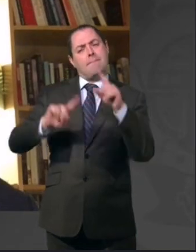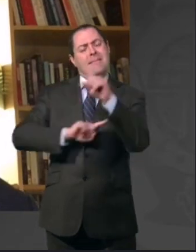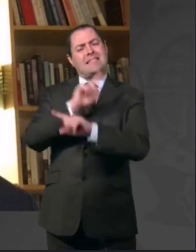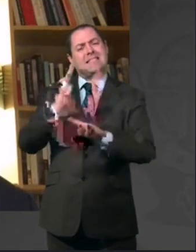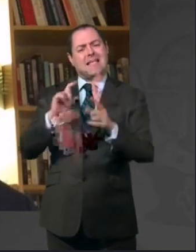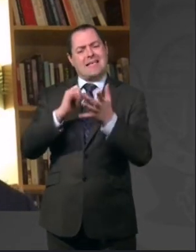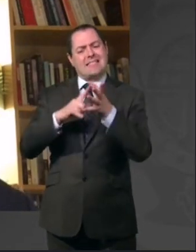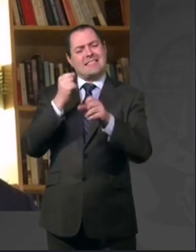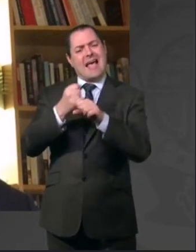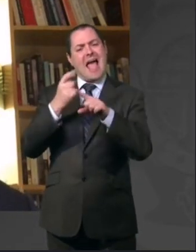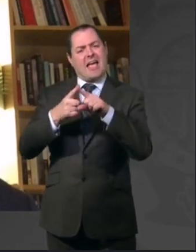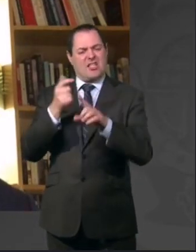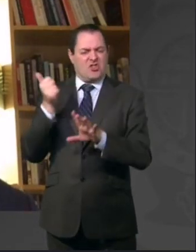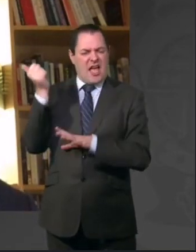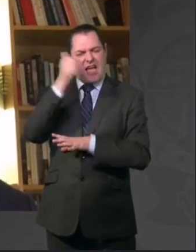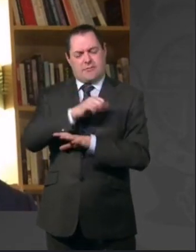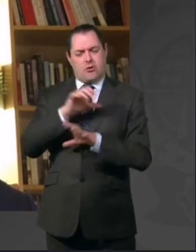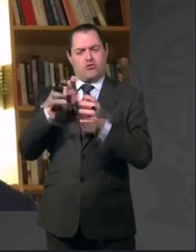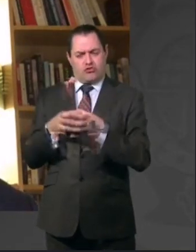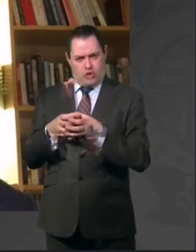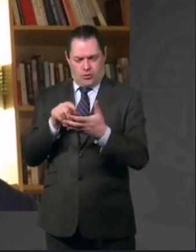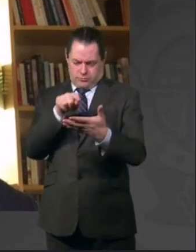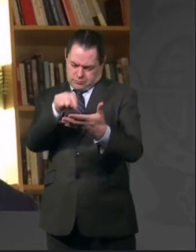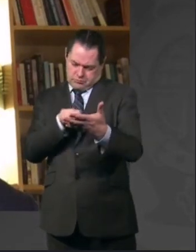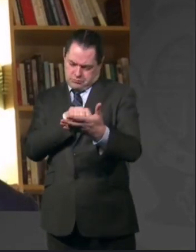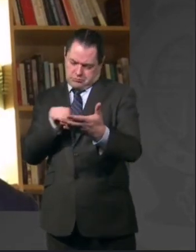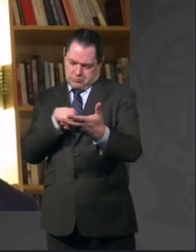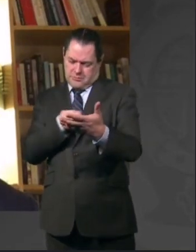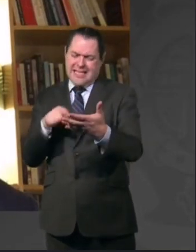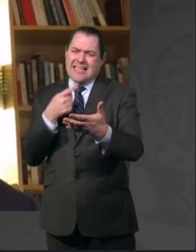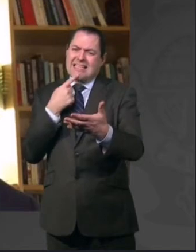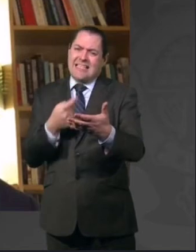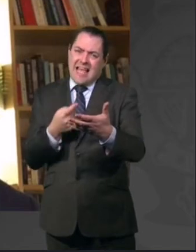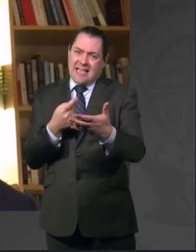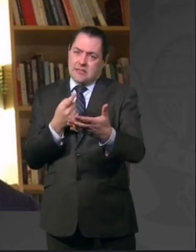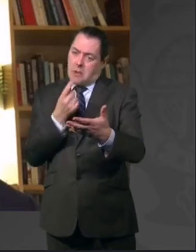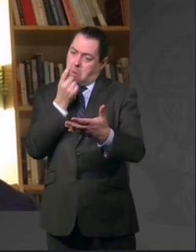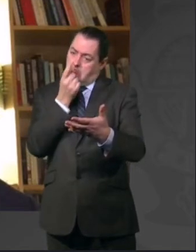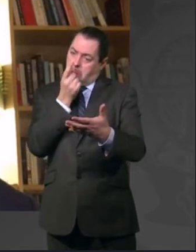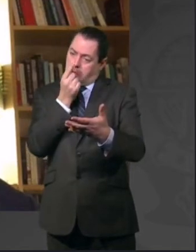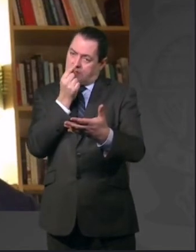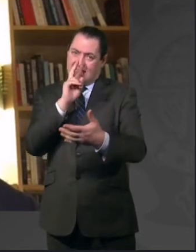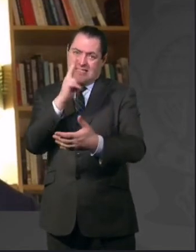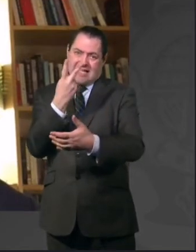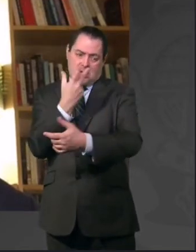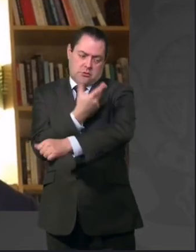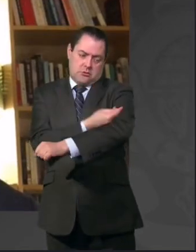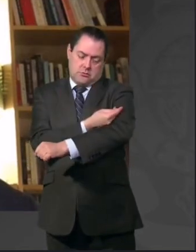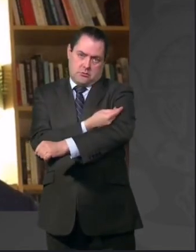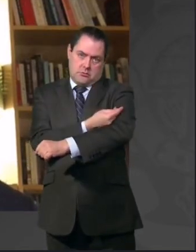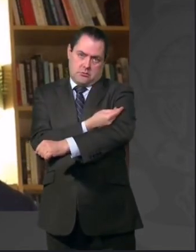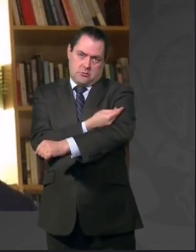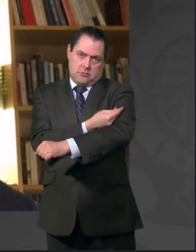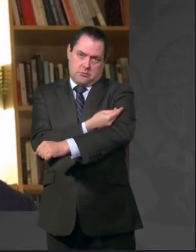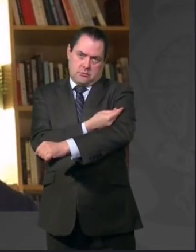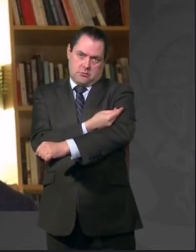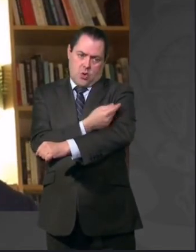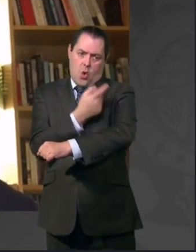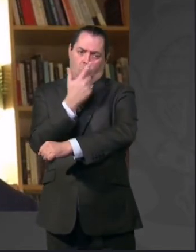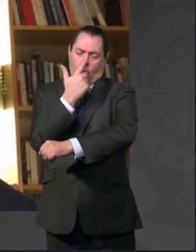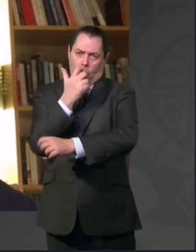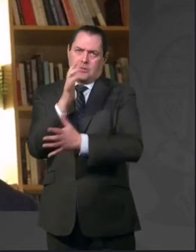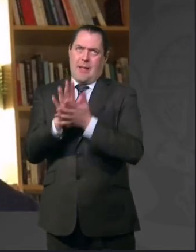likely small probability of the delayed second dose generating a vaccine-resistant mutation. In layman's